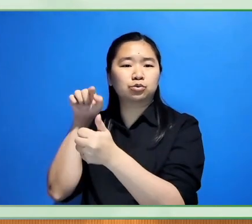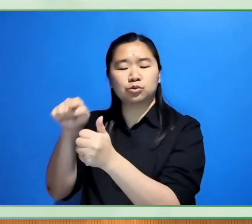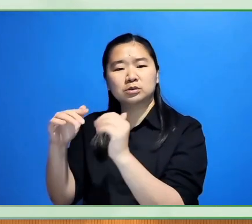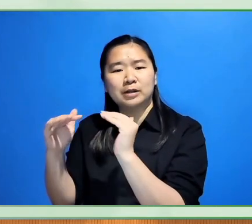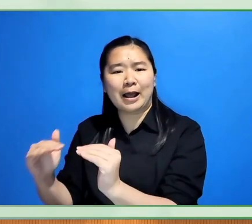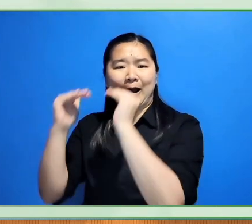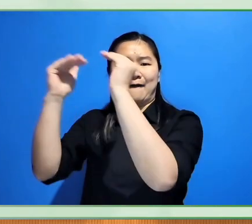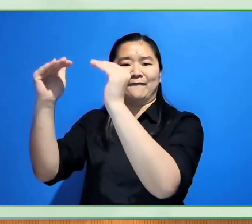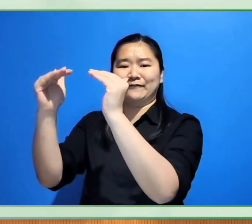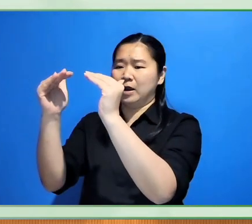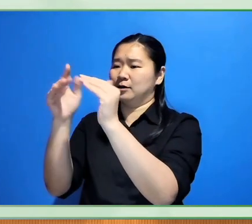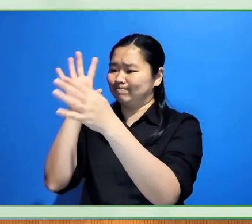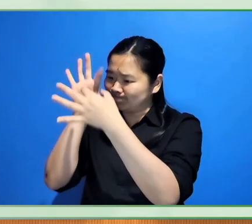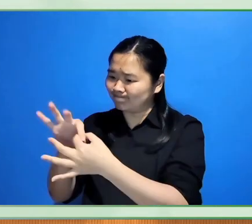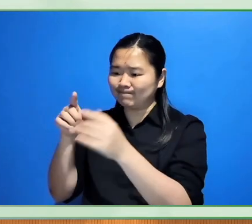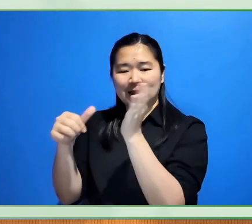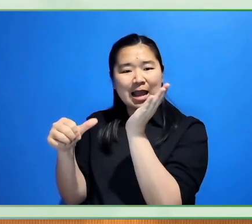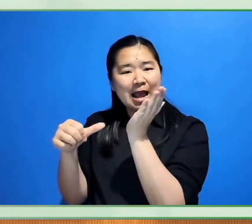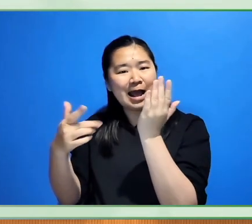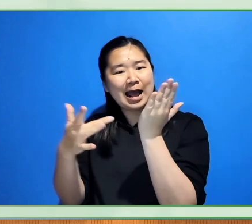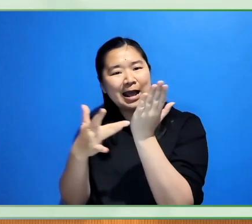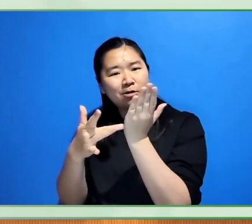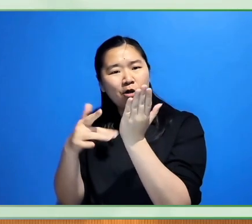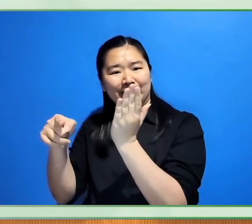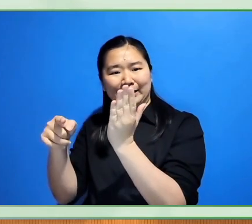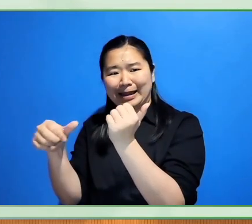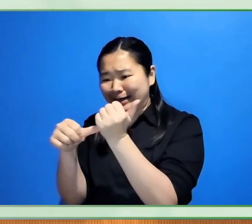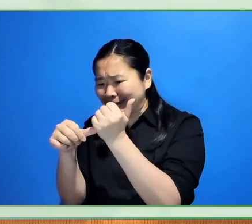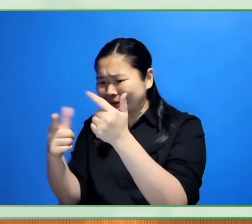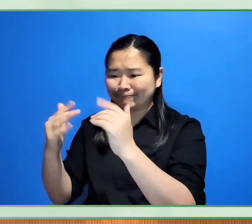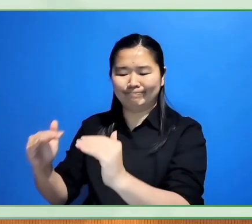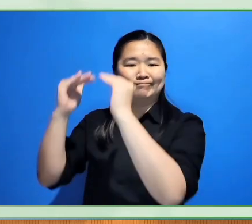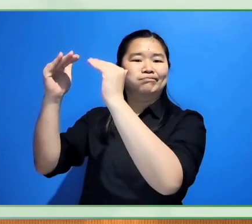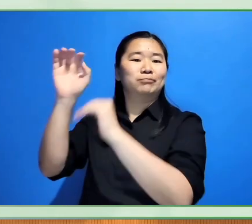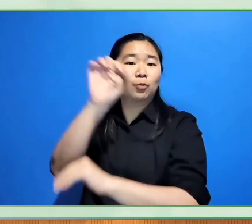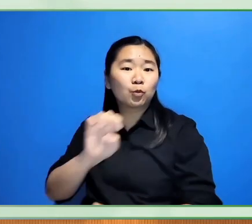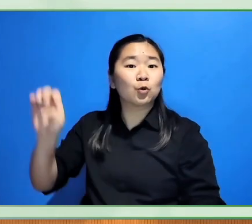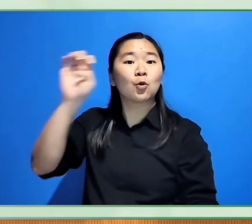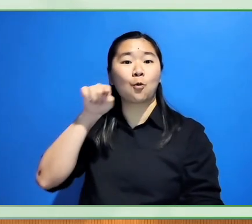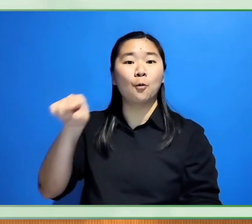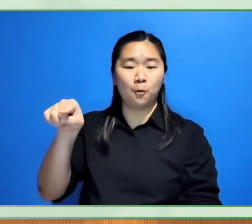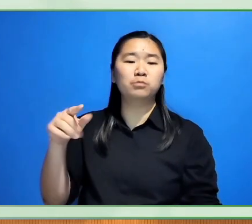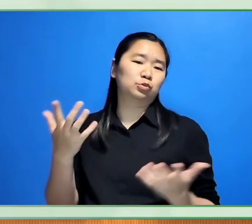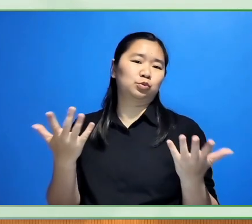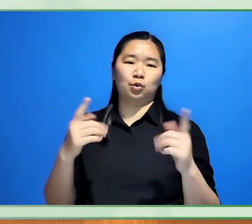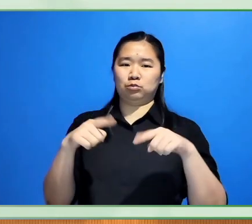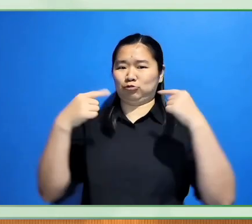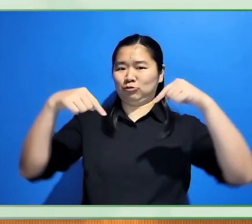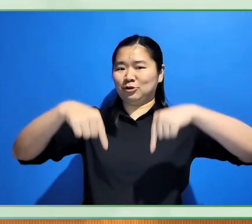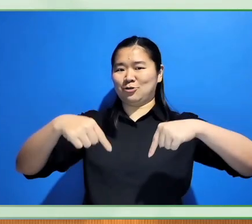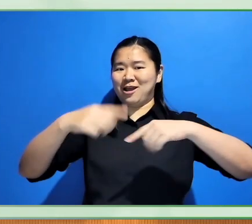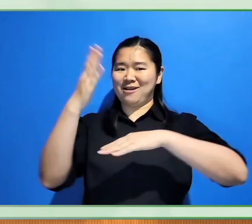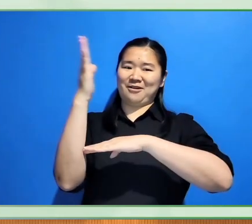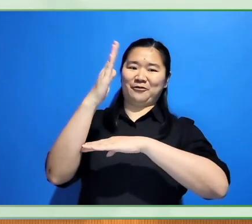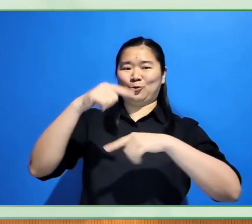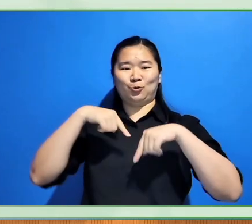world that are trying to develop and promote and sell their products.